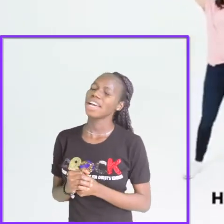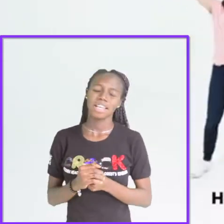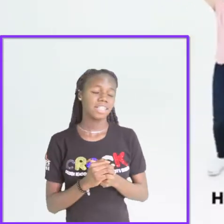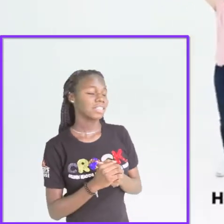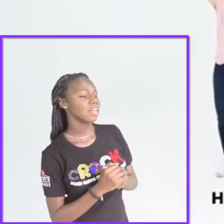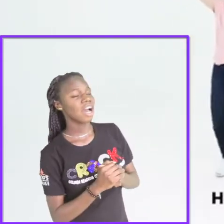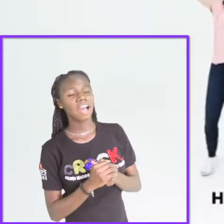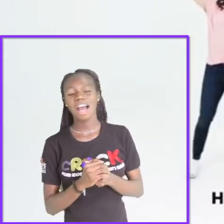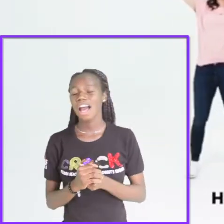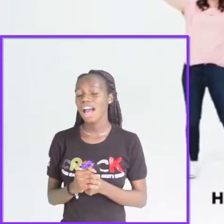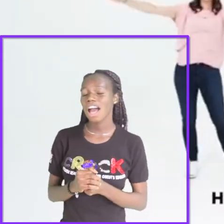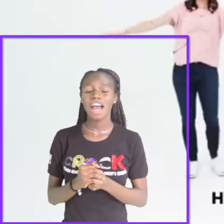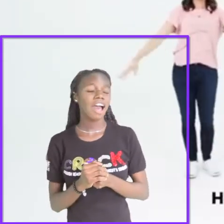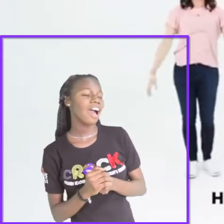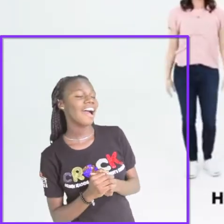great is our